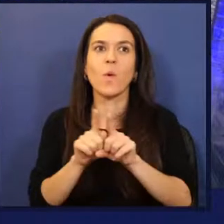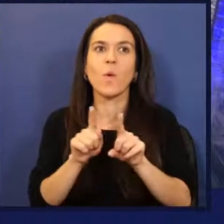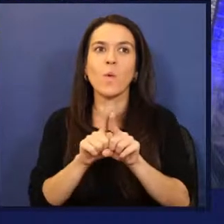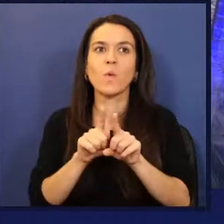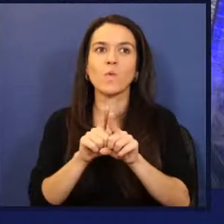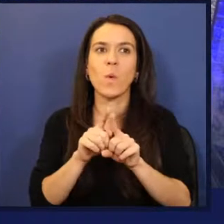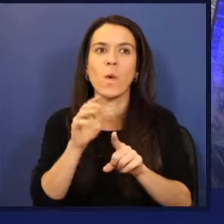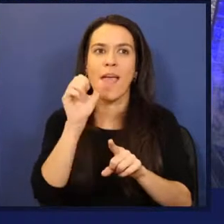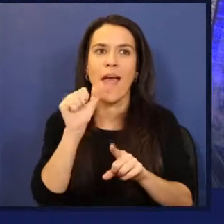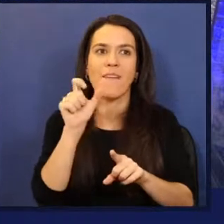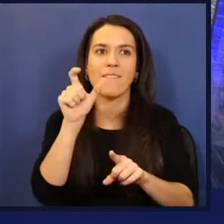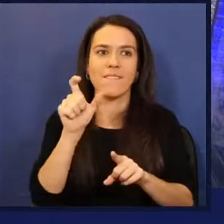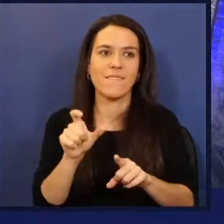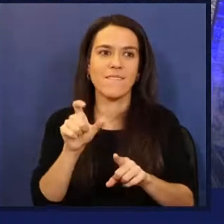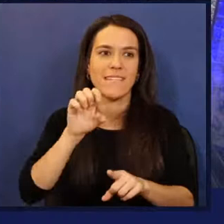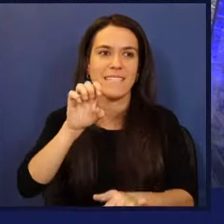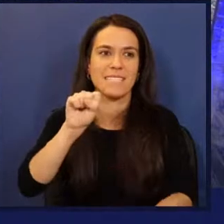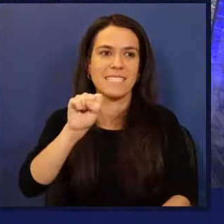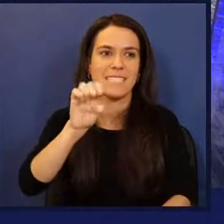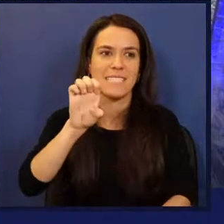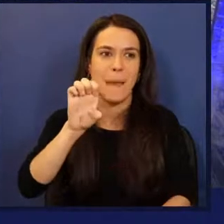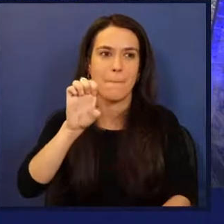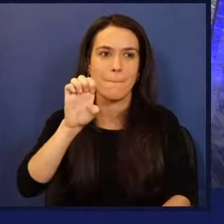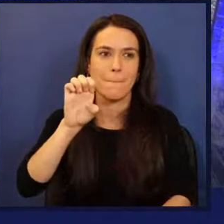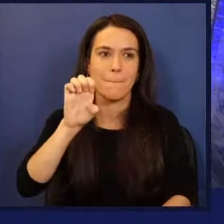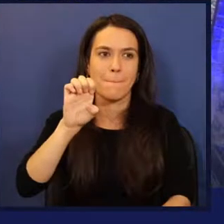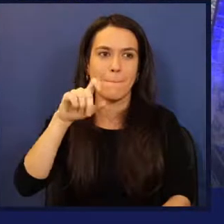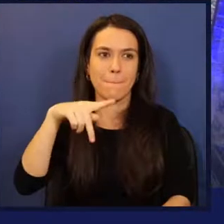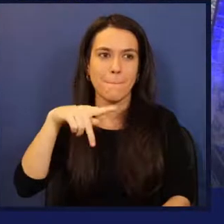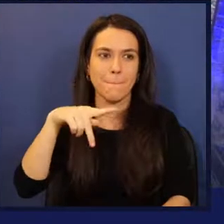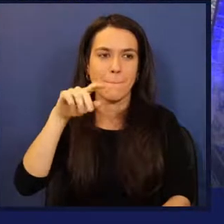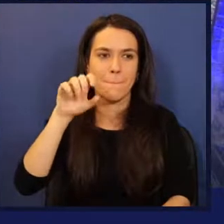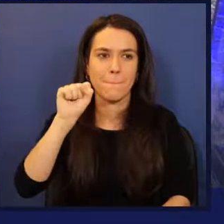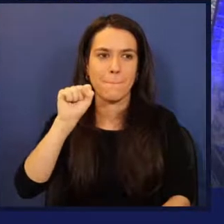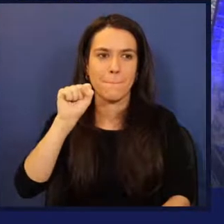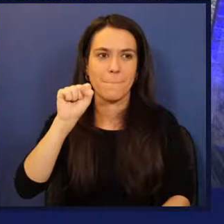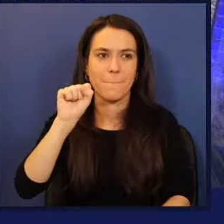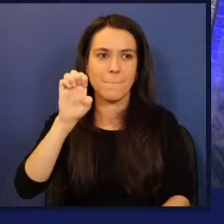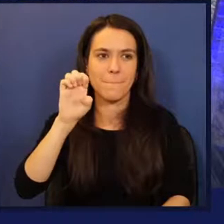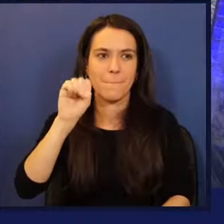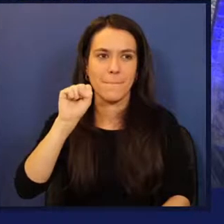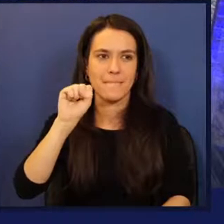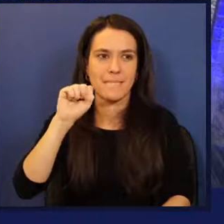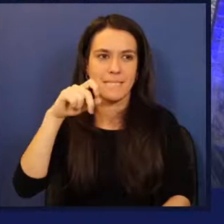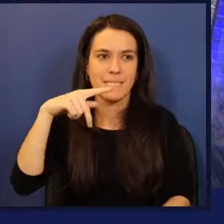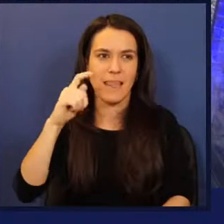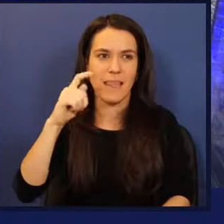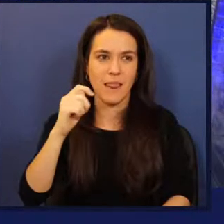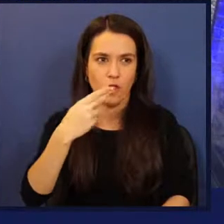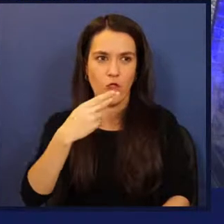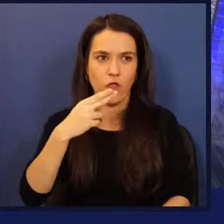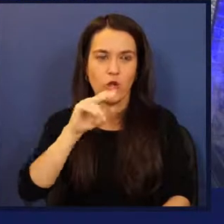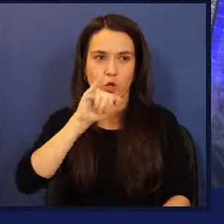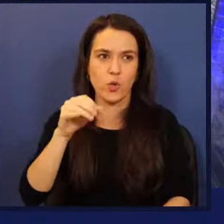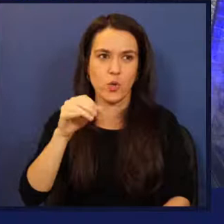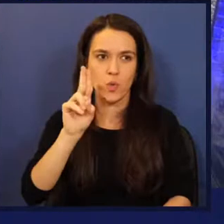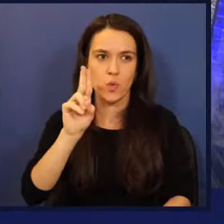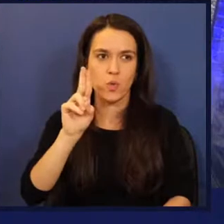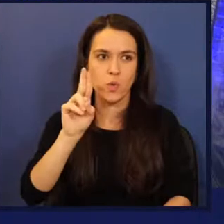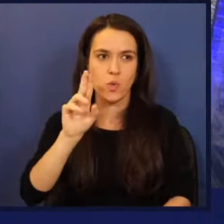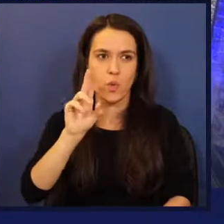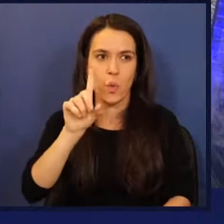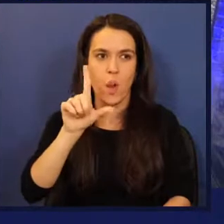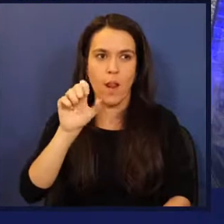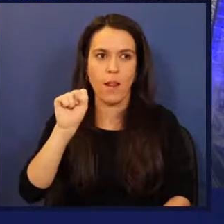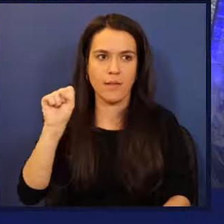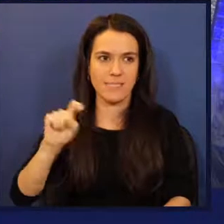today he's going to show us deep learning with PyTorch. So building neural networks with PyTorch. And I can hear people